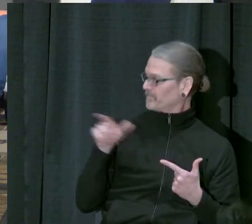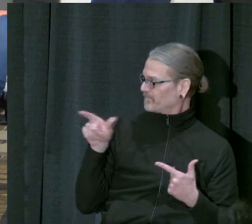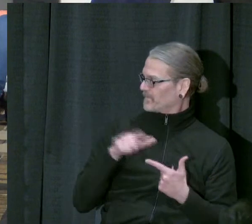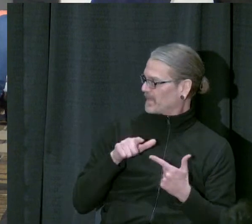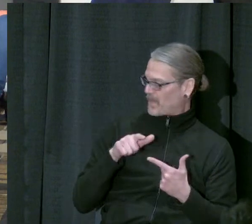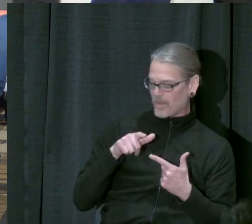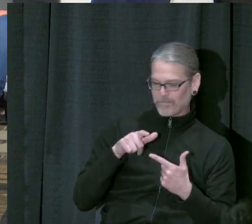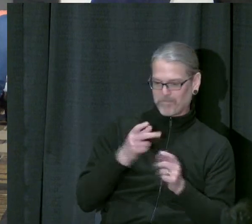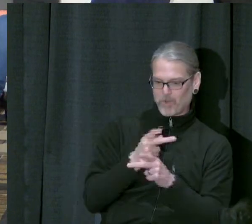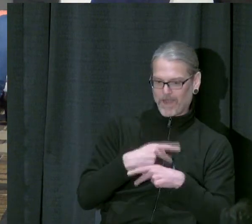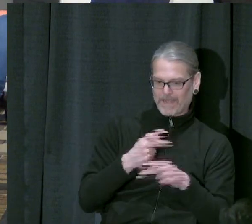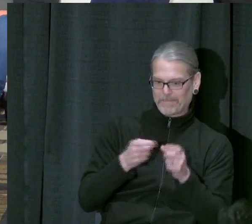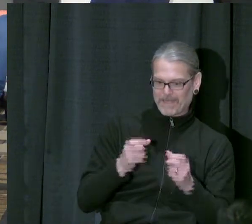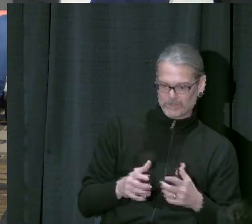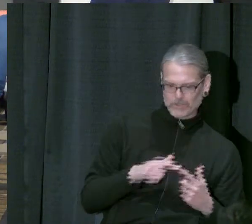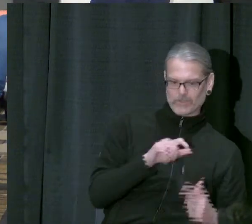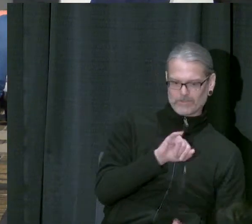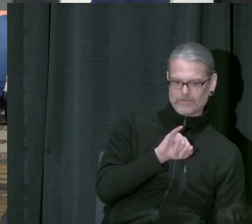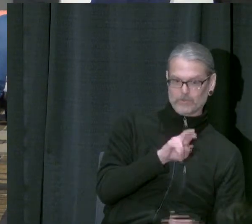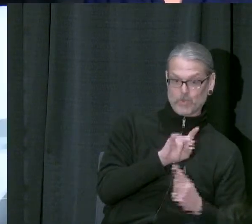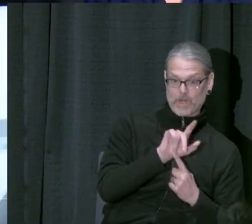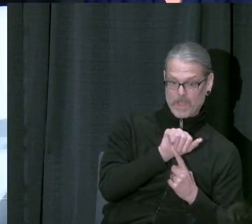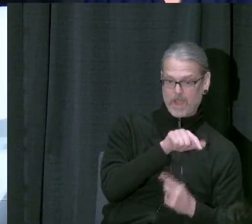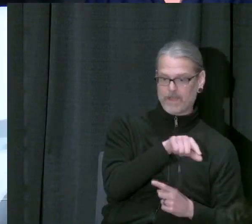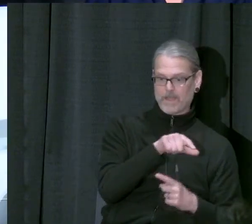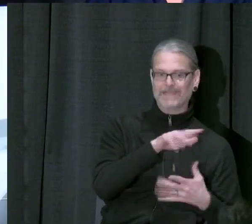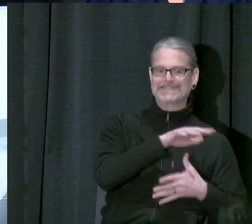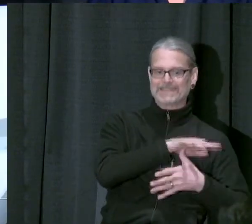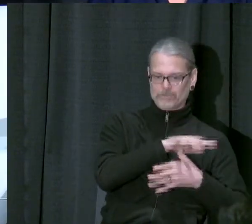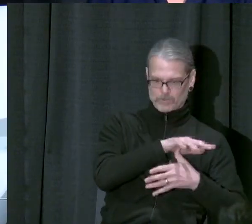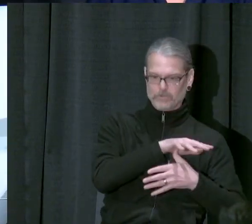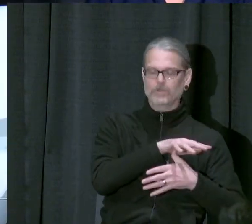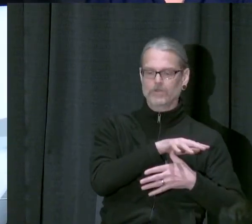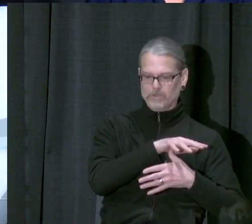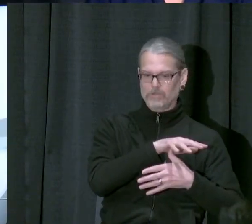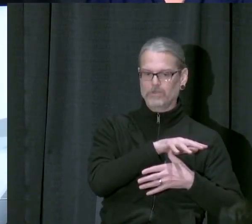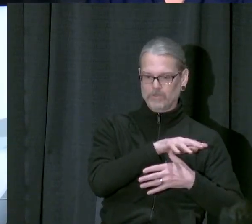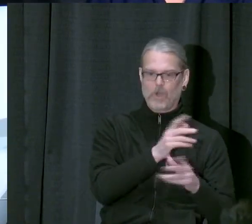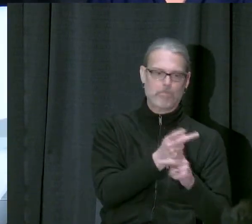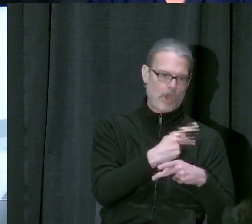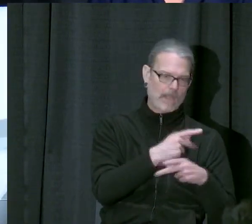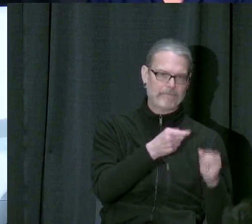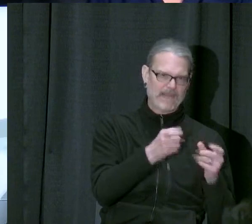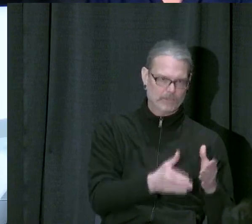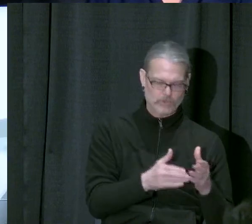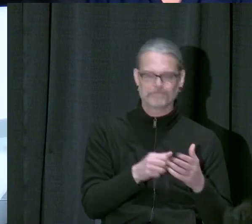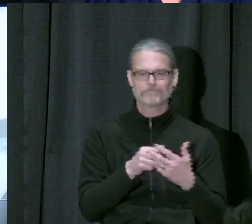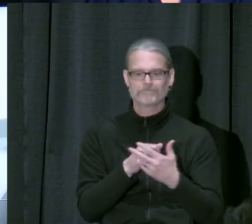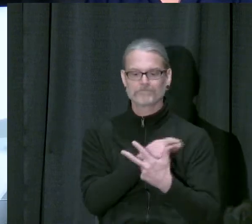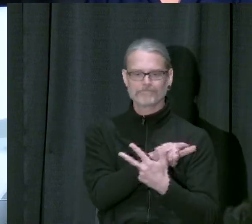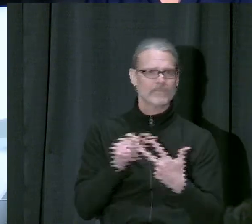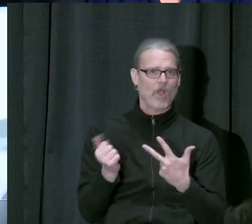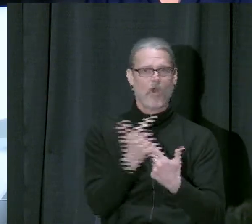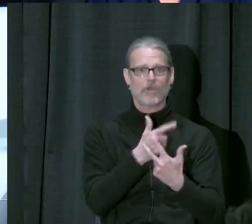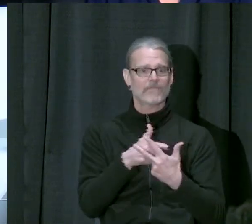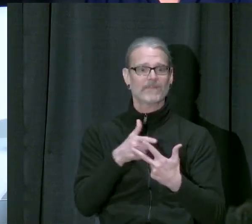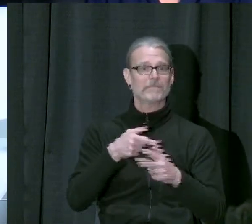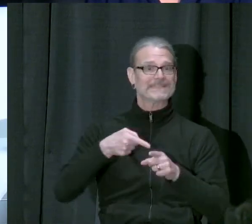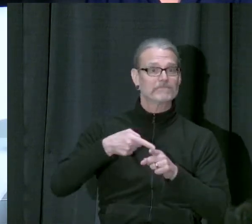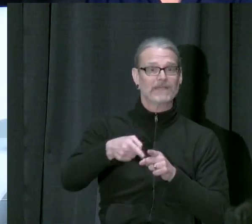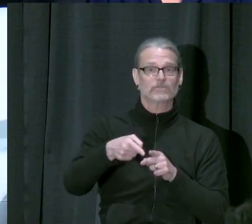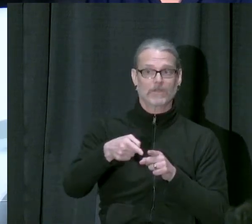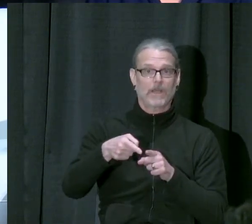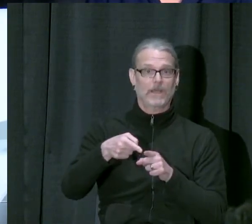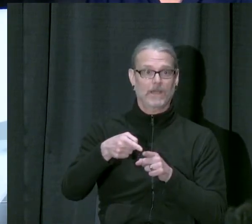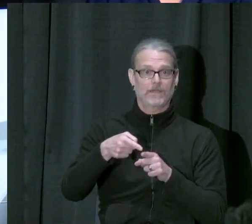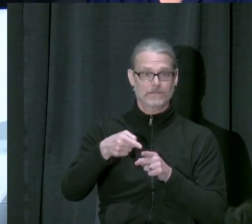have Juliana Tarpe, who is also a senior product manager, and all of them specialize in one form or